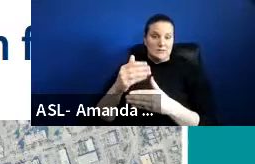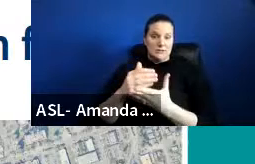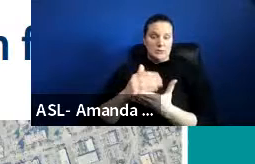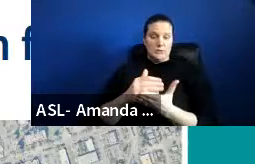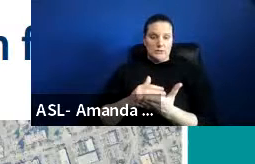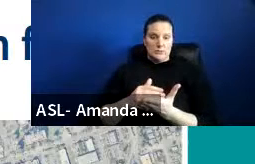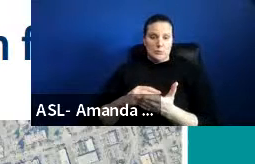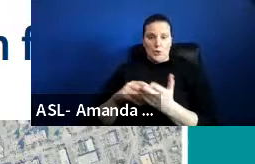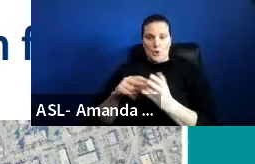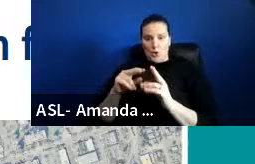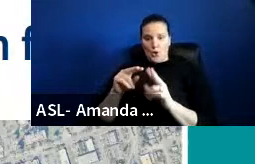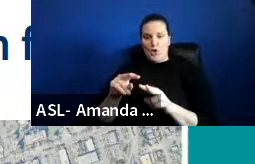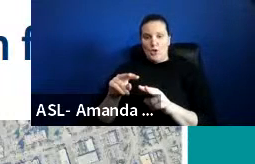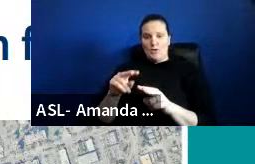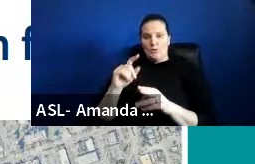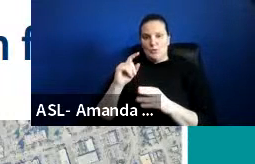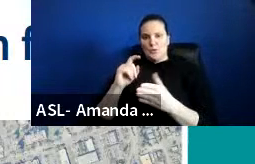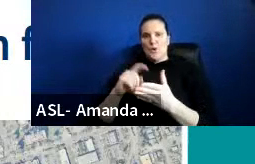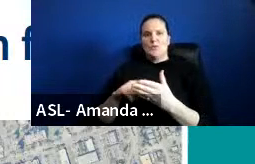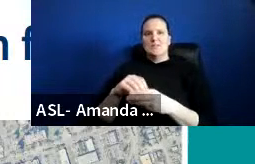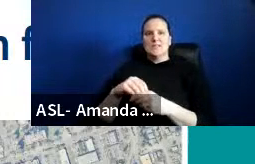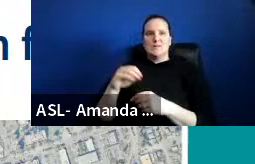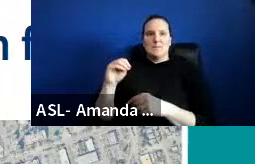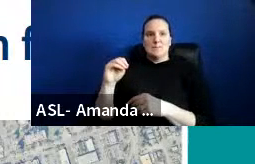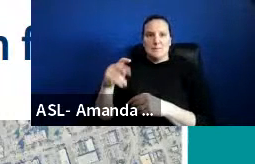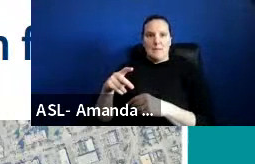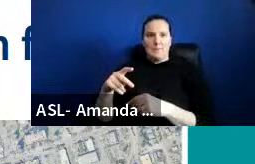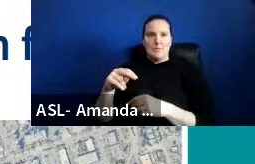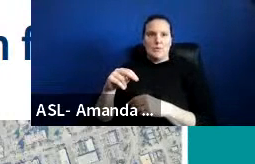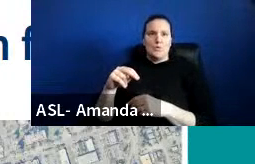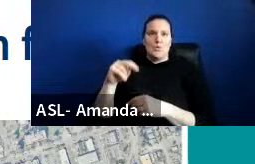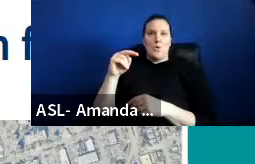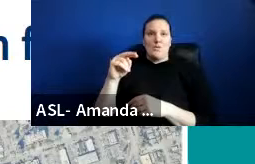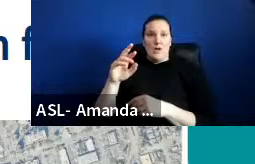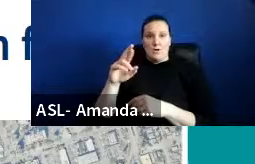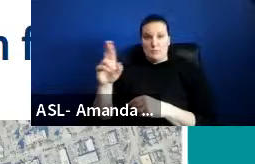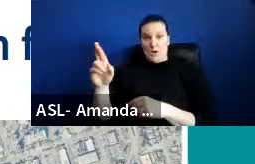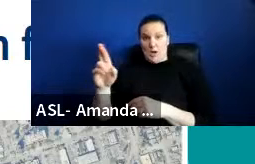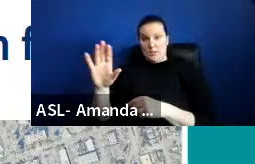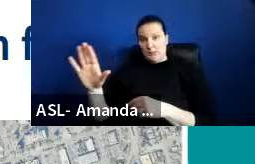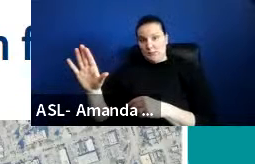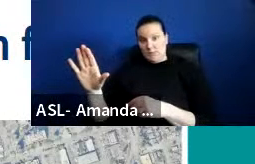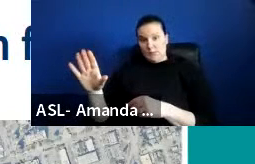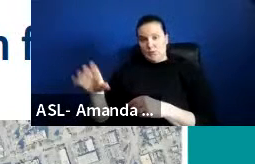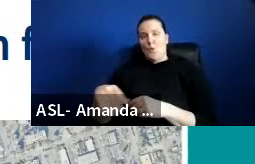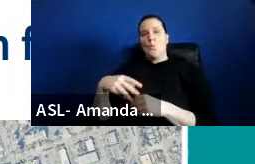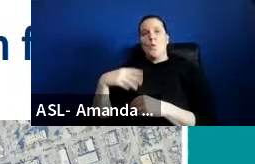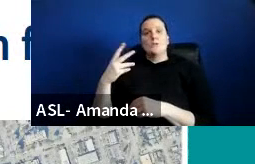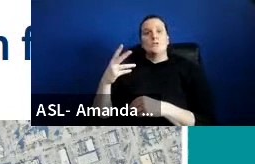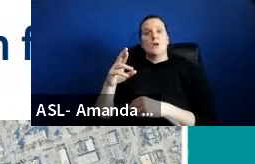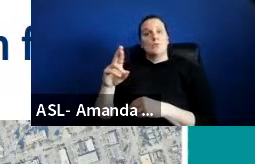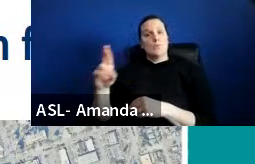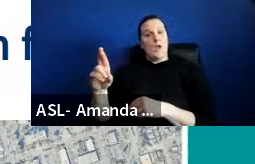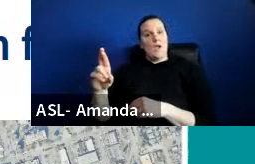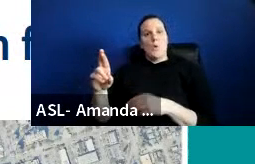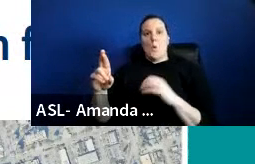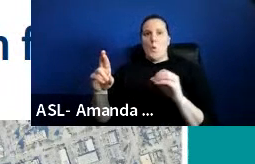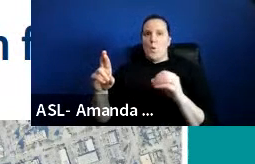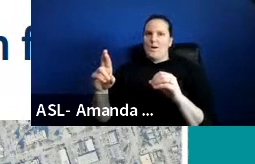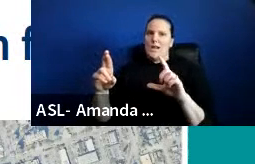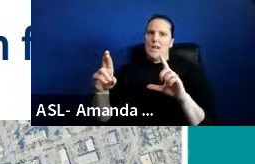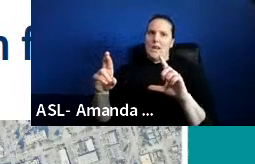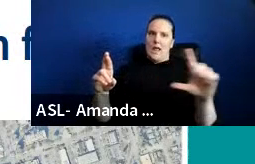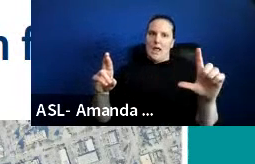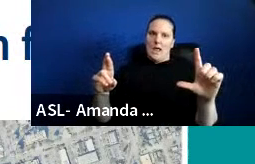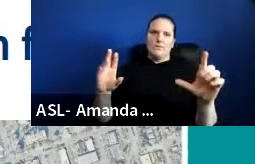at, as you can see on the map, north is to the right. So we have Washington, the right side, Oregon to the left, the bridge